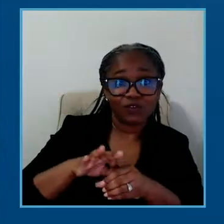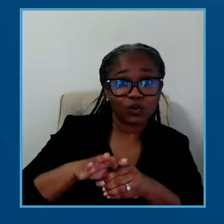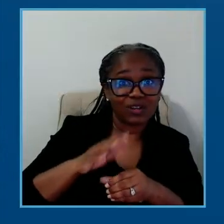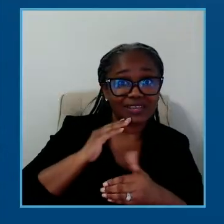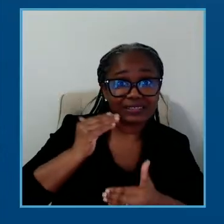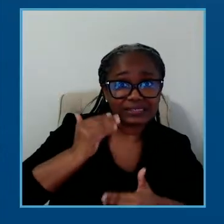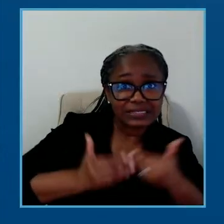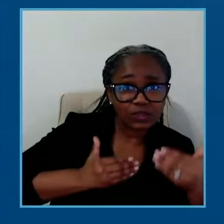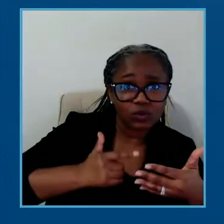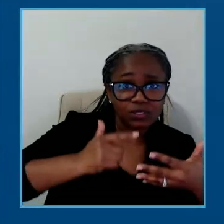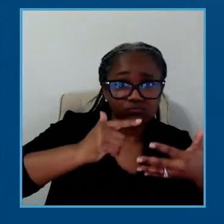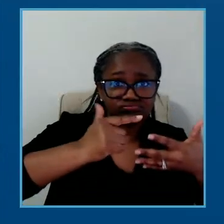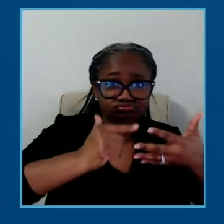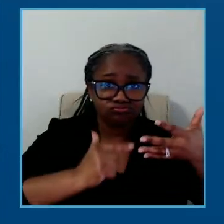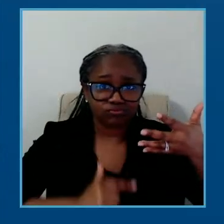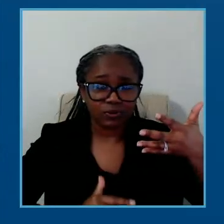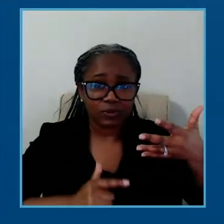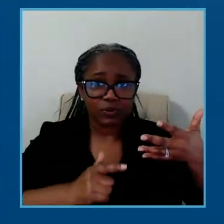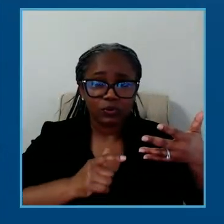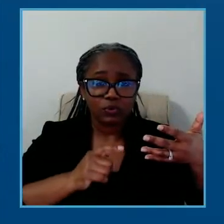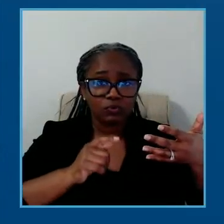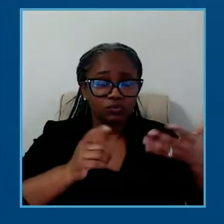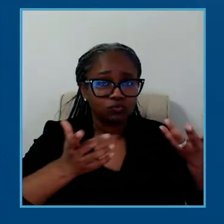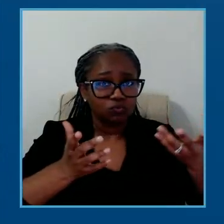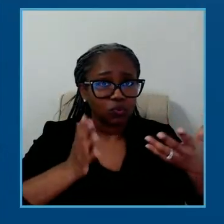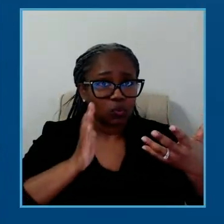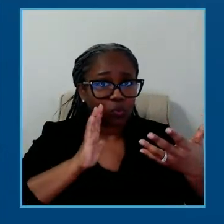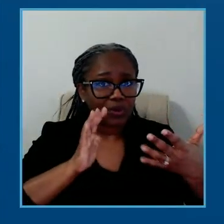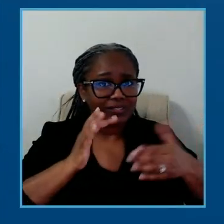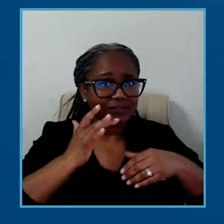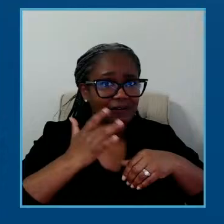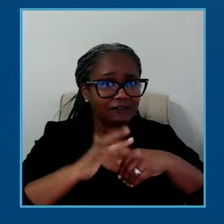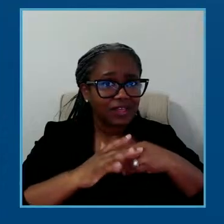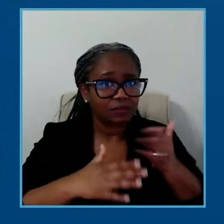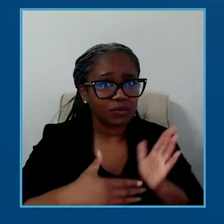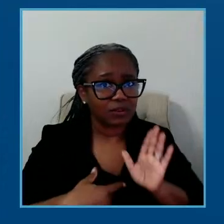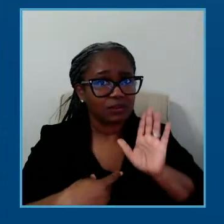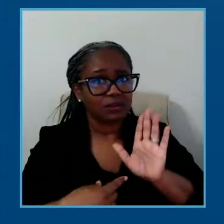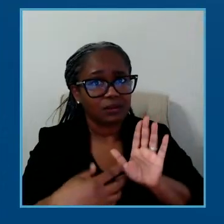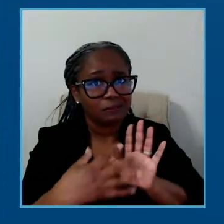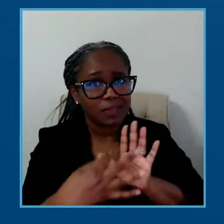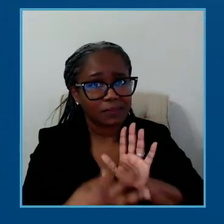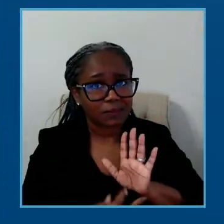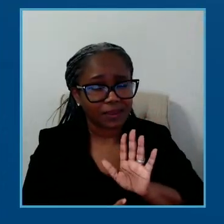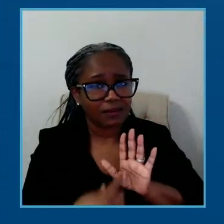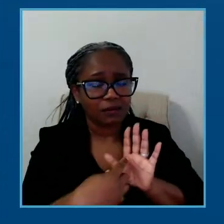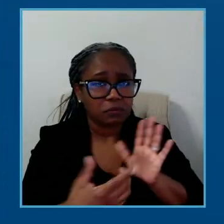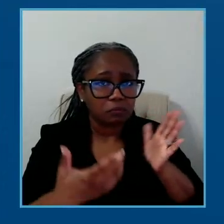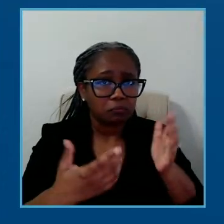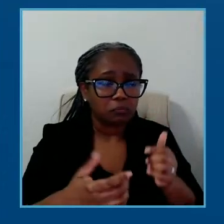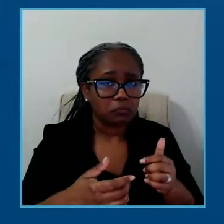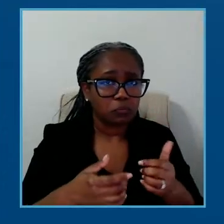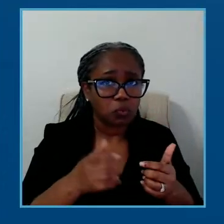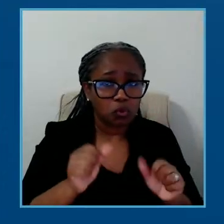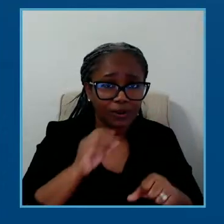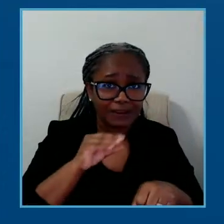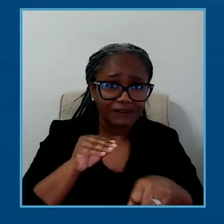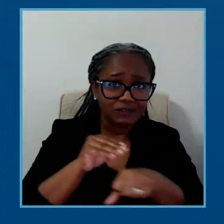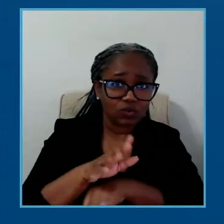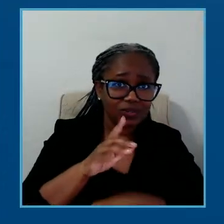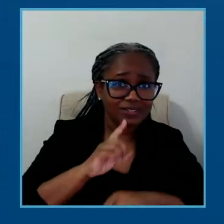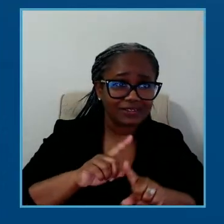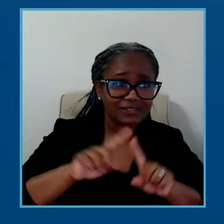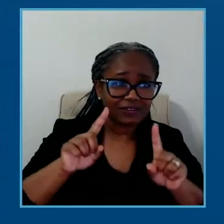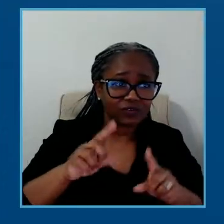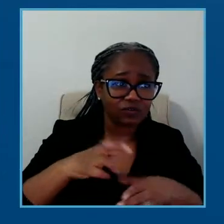the benefit to one gender or the other, but then end up actually having a negative impact to other diverse candidates who are